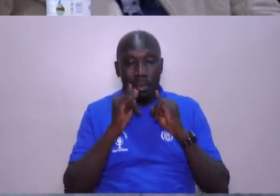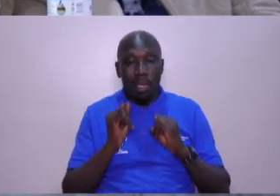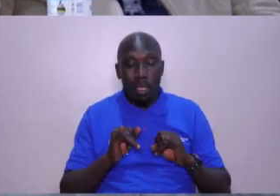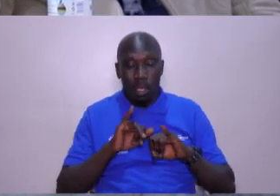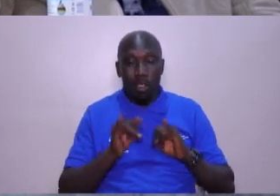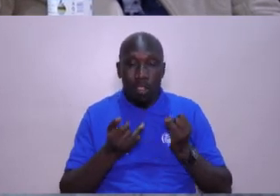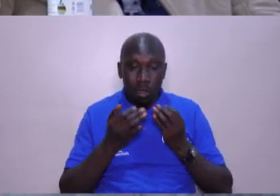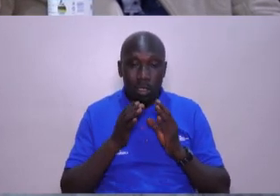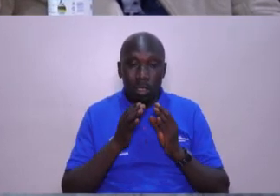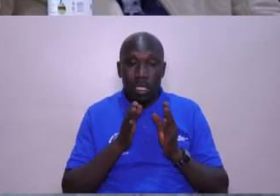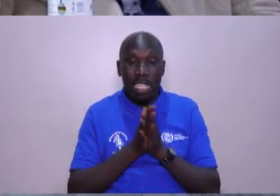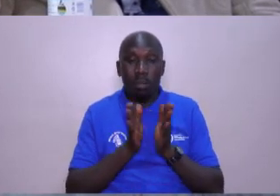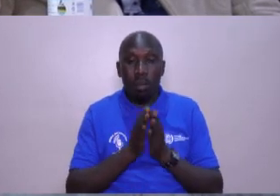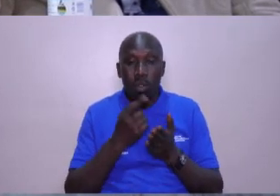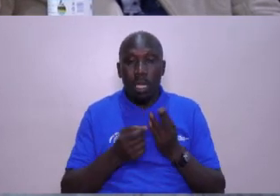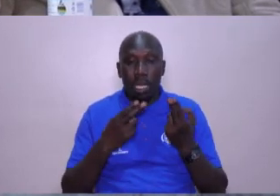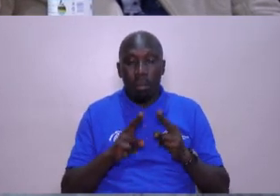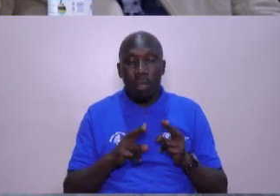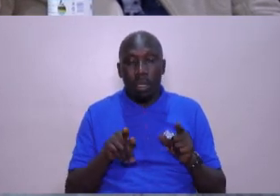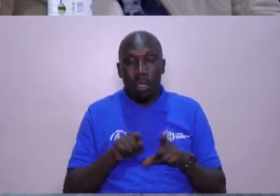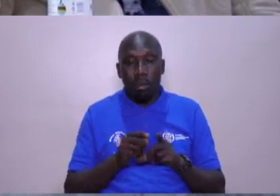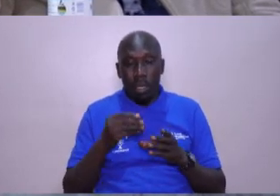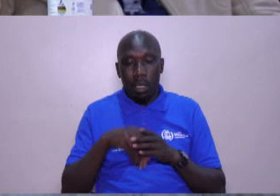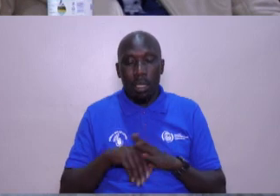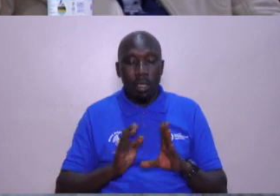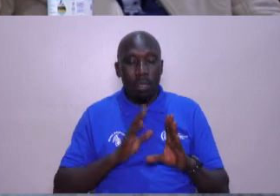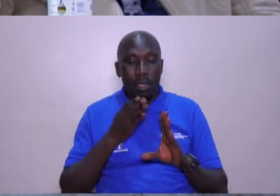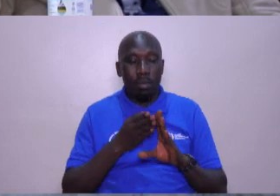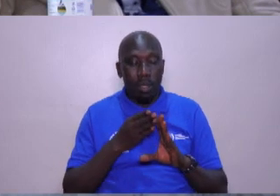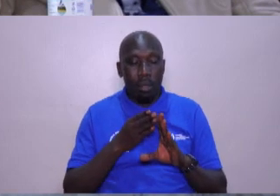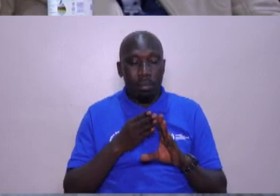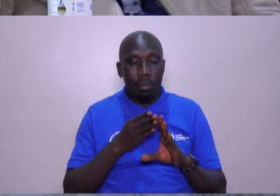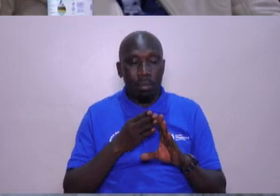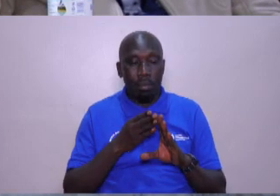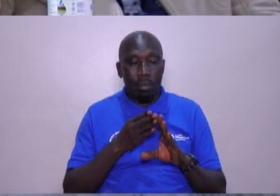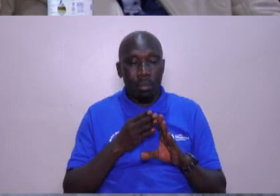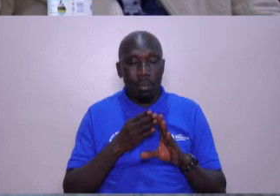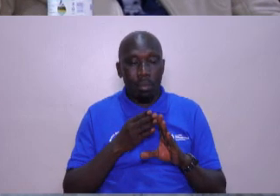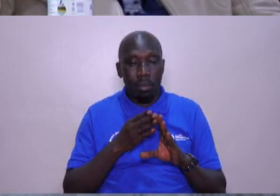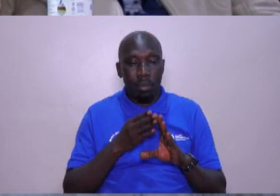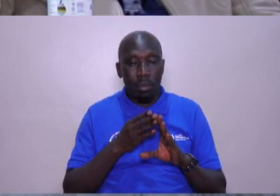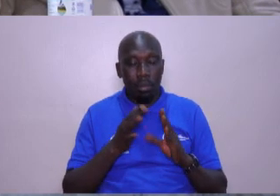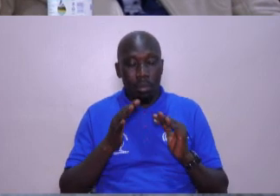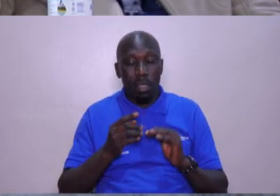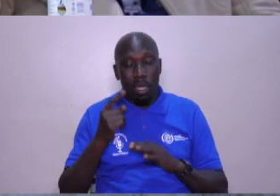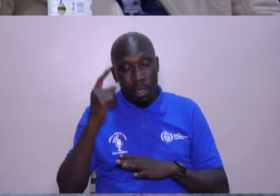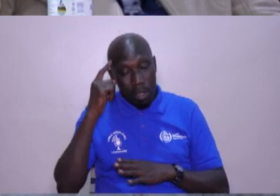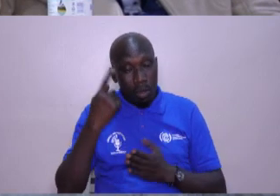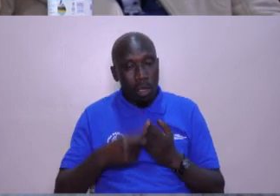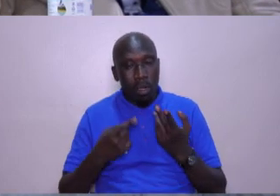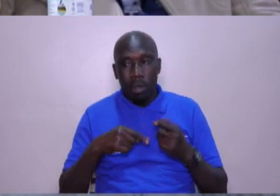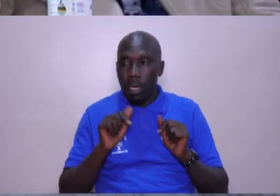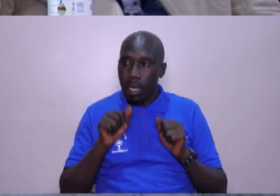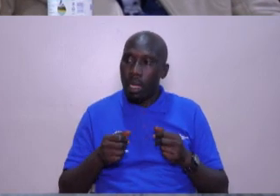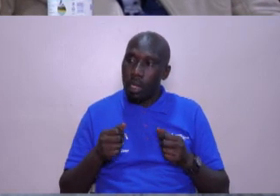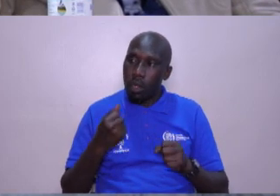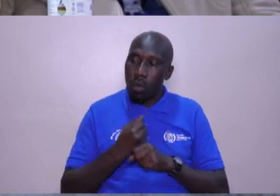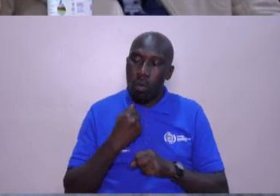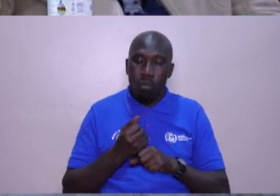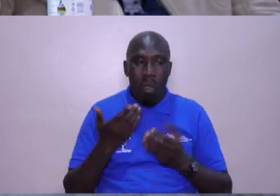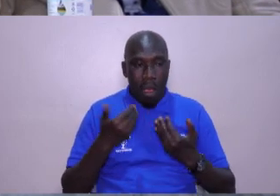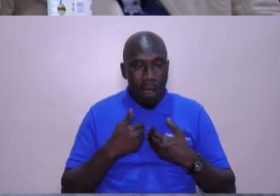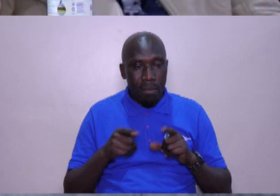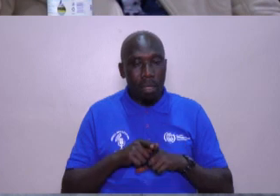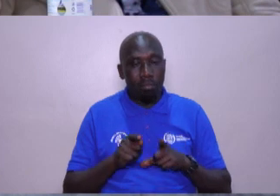describe exactly what is happening in that specific frame. So I think maybe what we can do, we just have